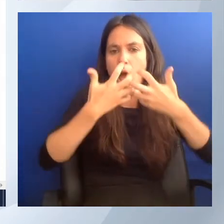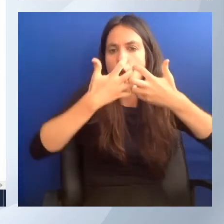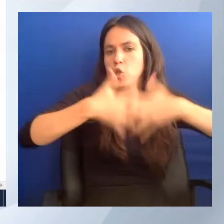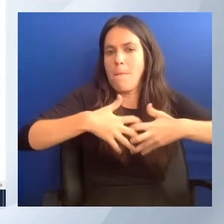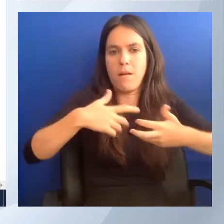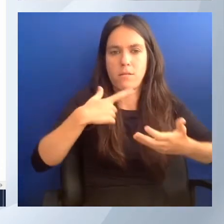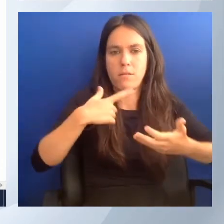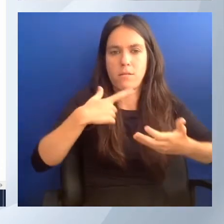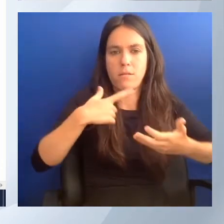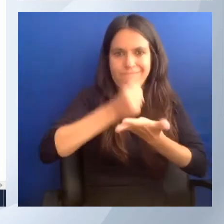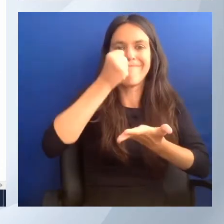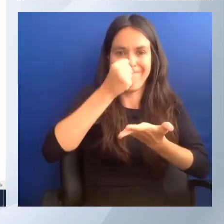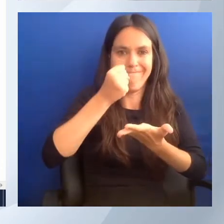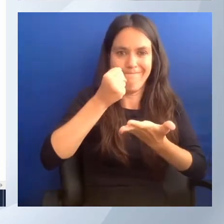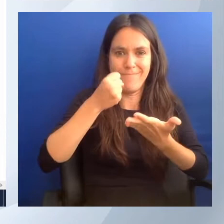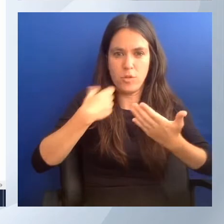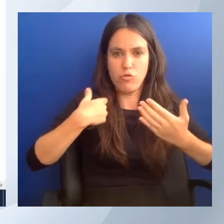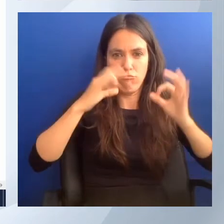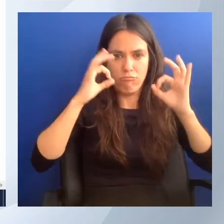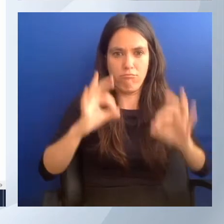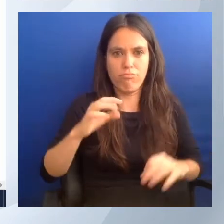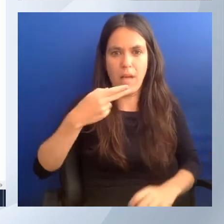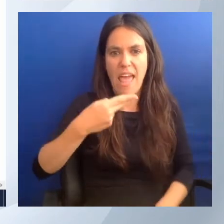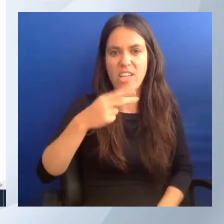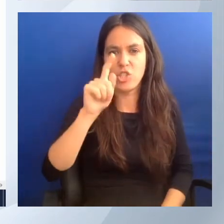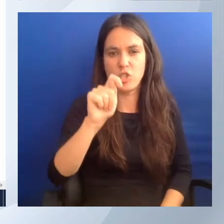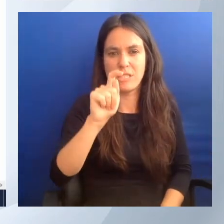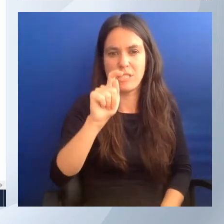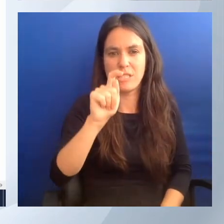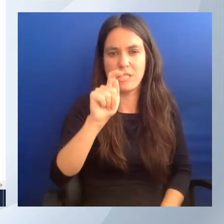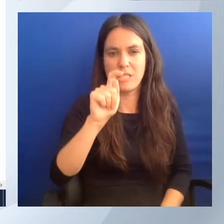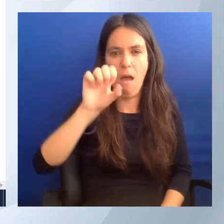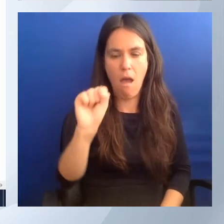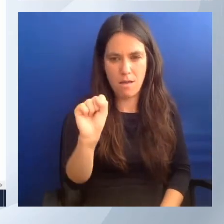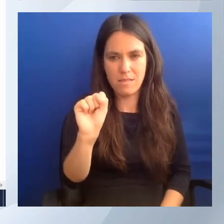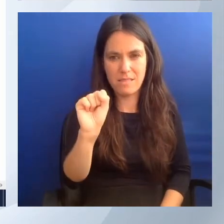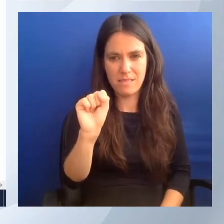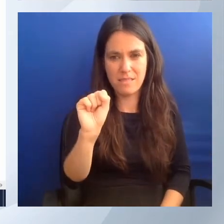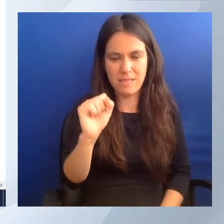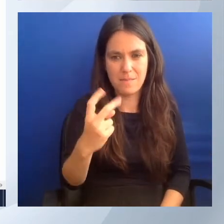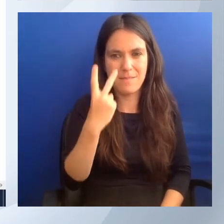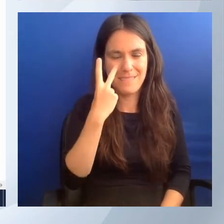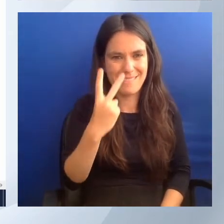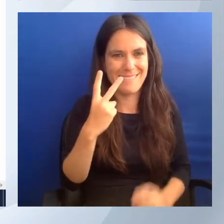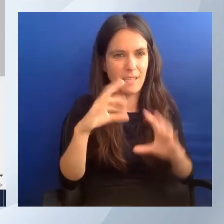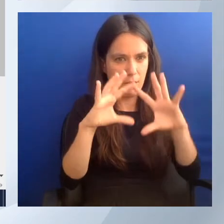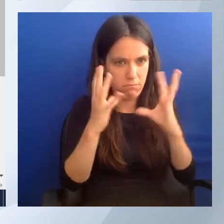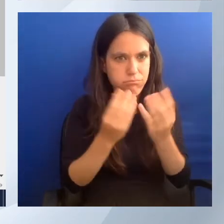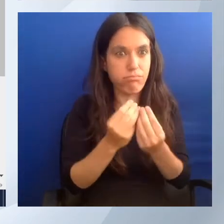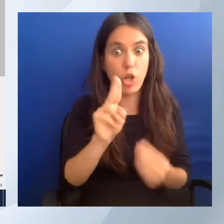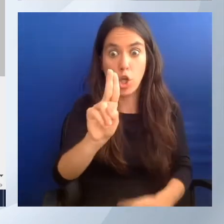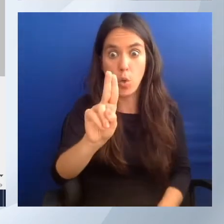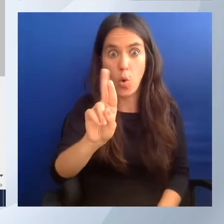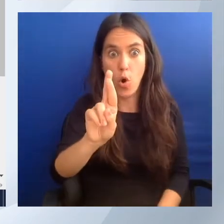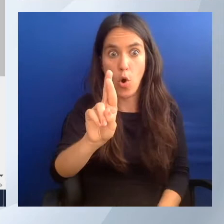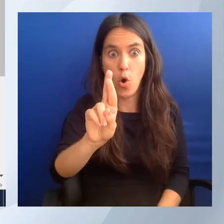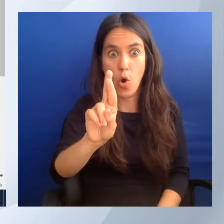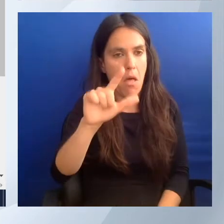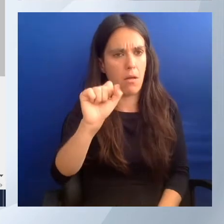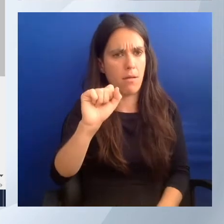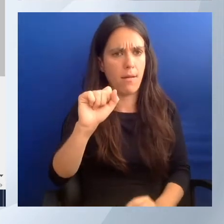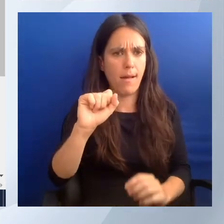making sure that it's running HTTPS. And here you can see that if I use that URL, that, well, you can